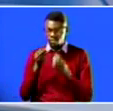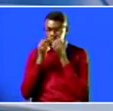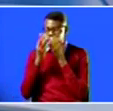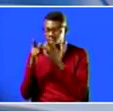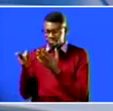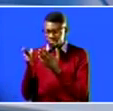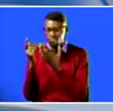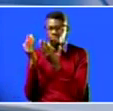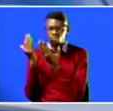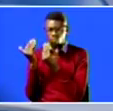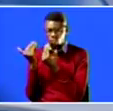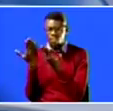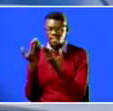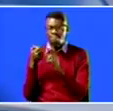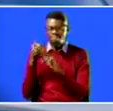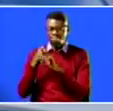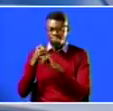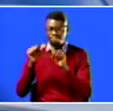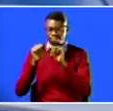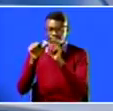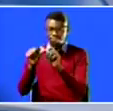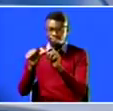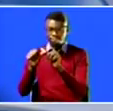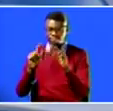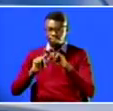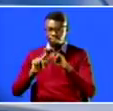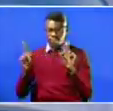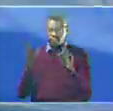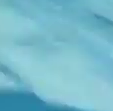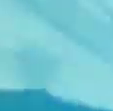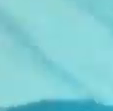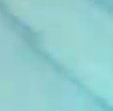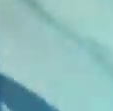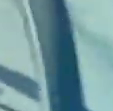built hope on wheels, the slow returns notwithstanding.